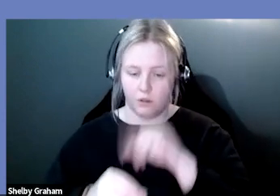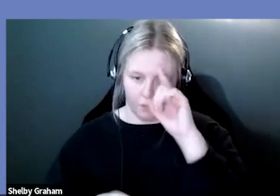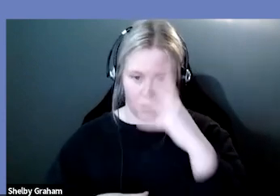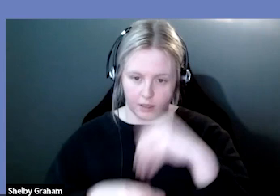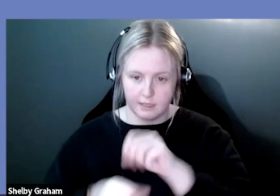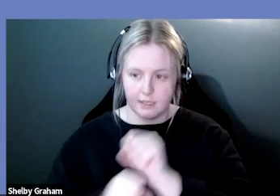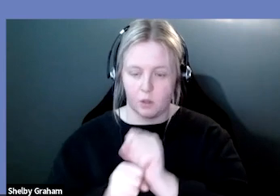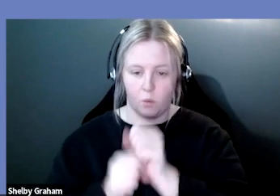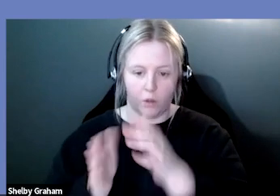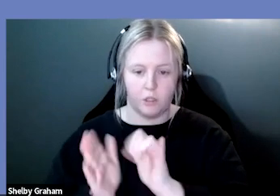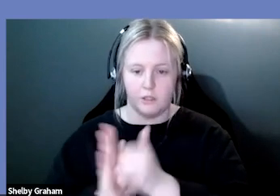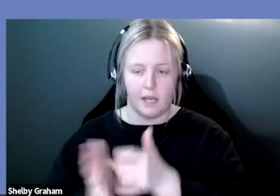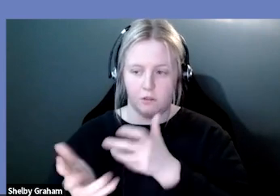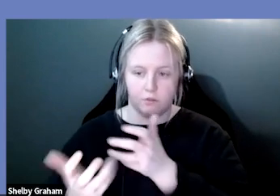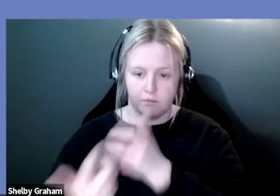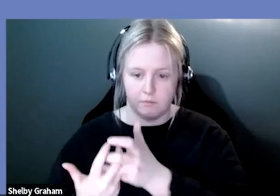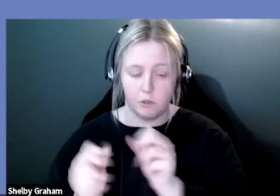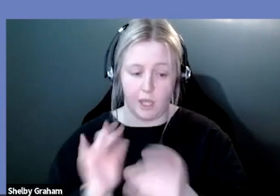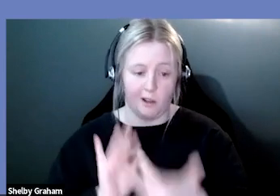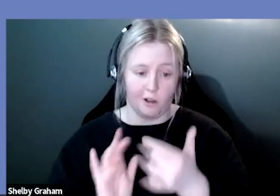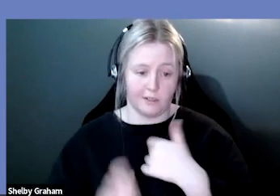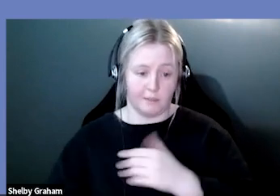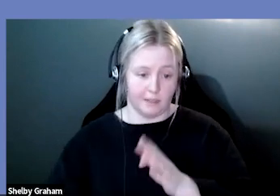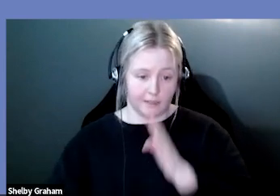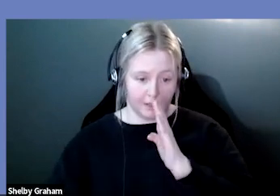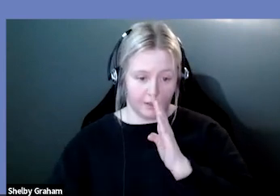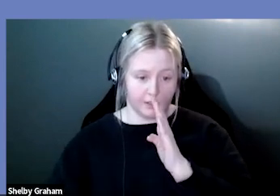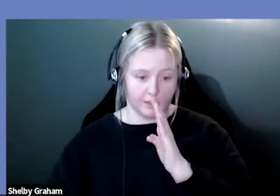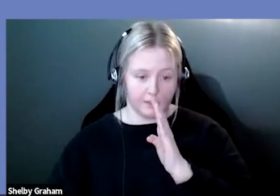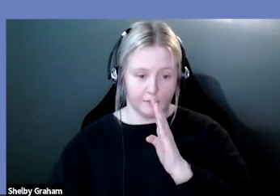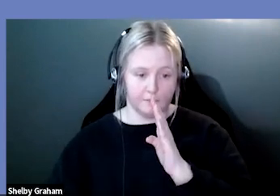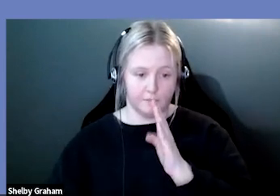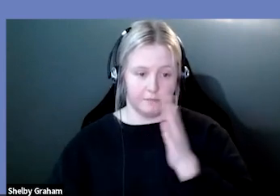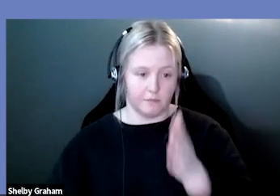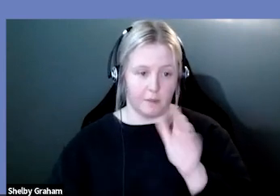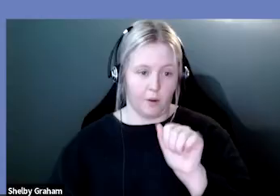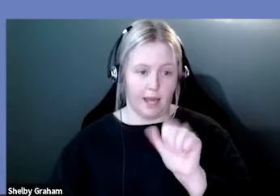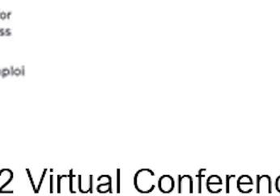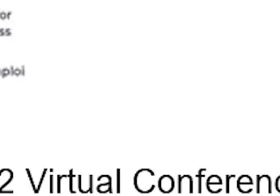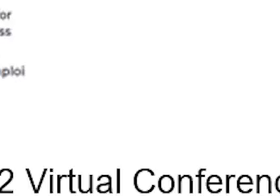workplace. Please reach out to me directly for any questions about Autism CanTech Consulting.